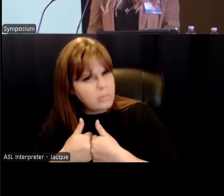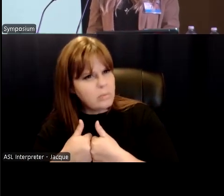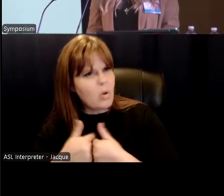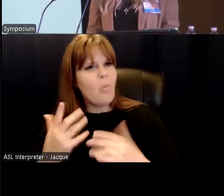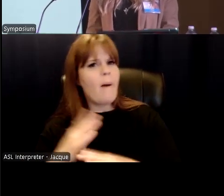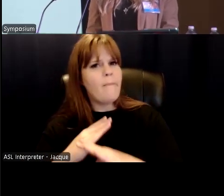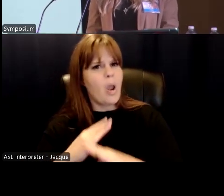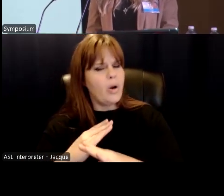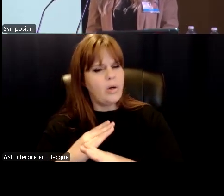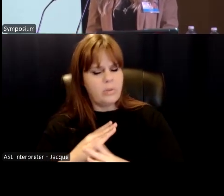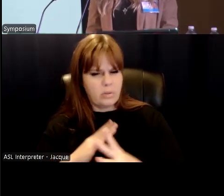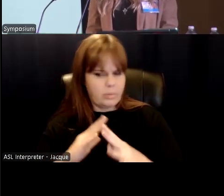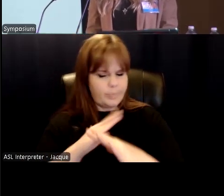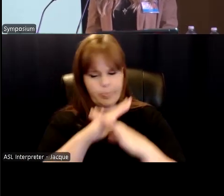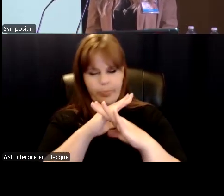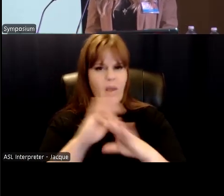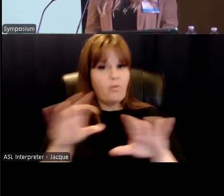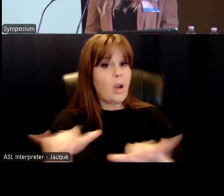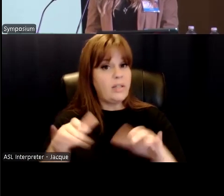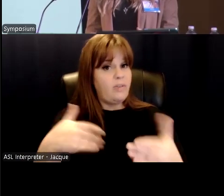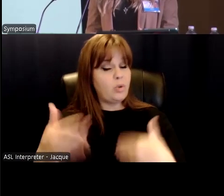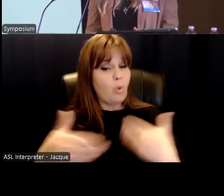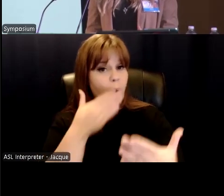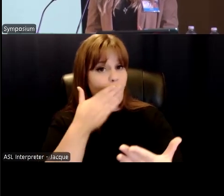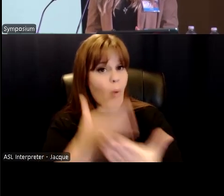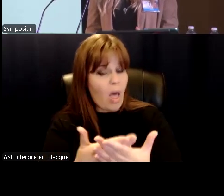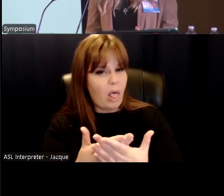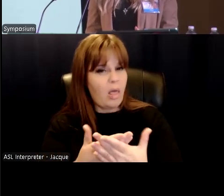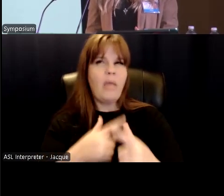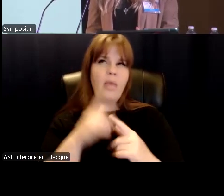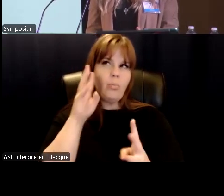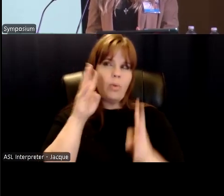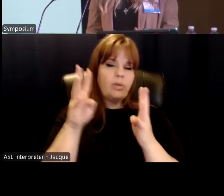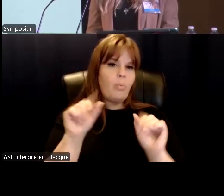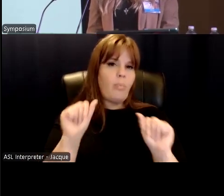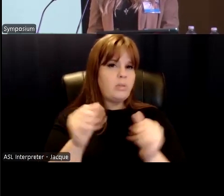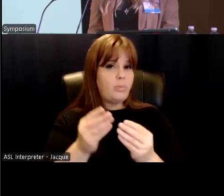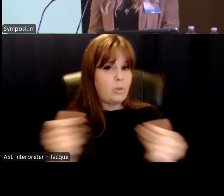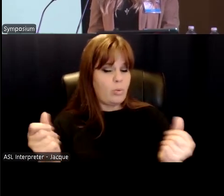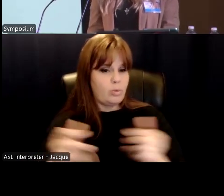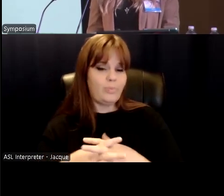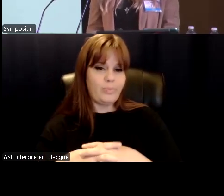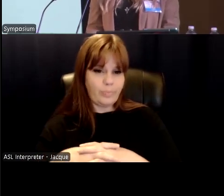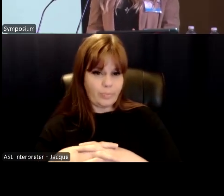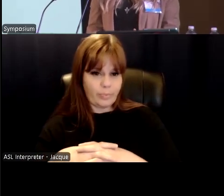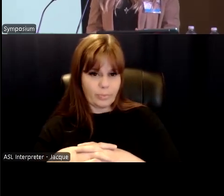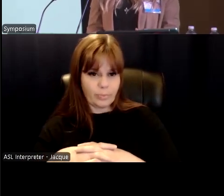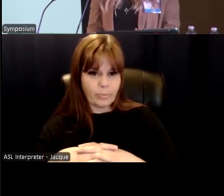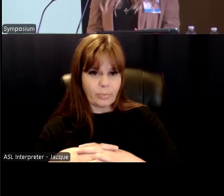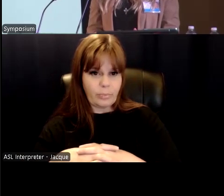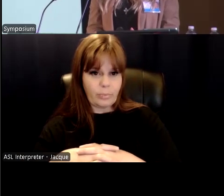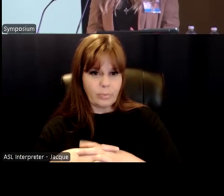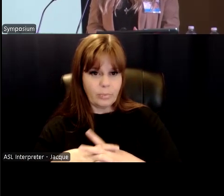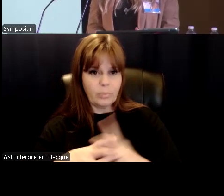the way of those activities going well, and then brainstorm possible solutions. And once you've